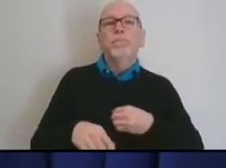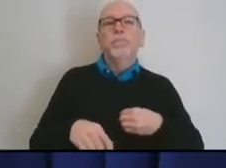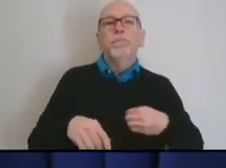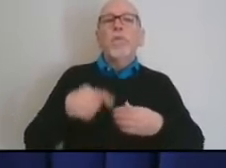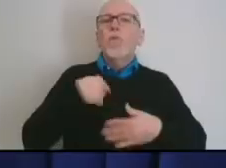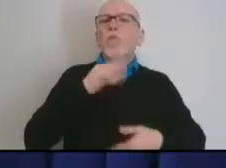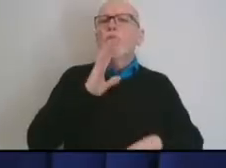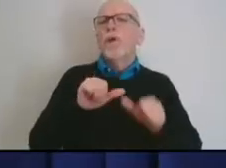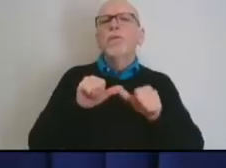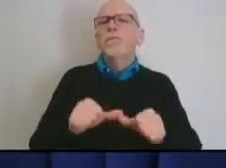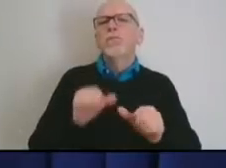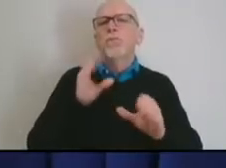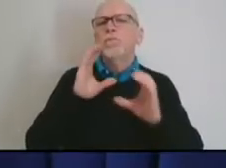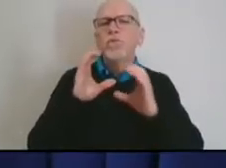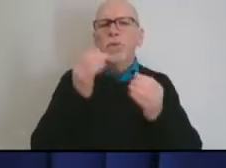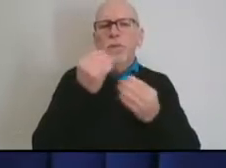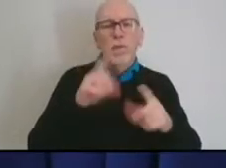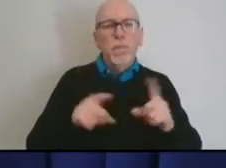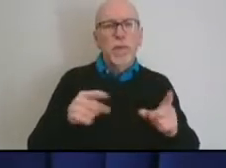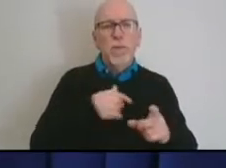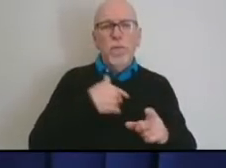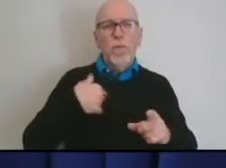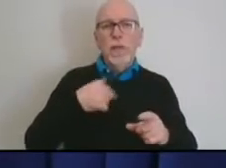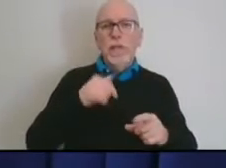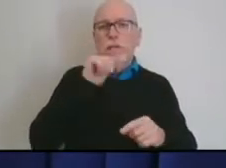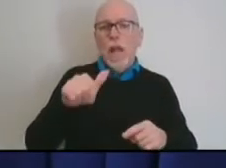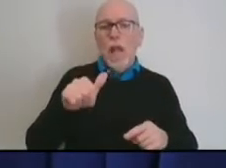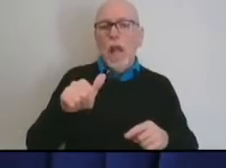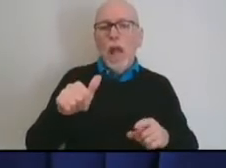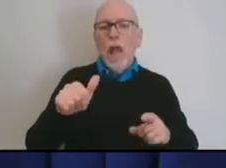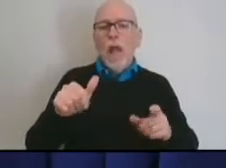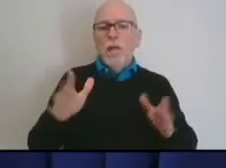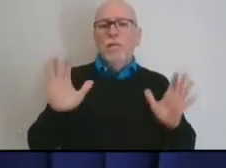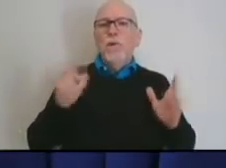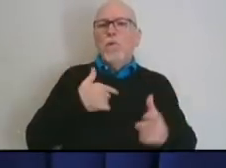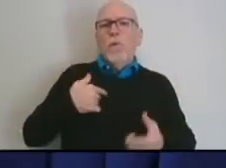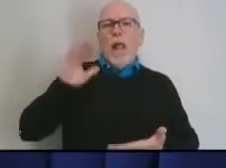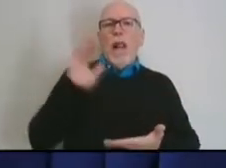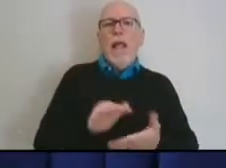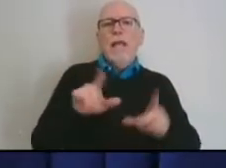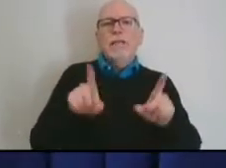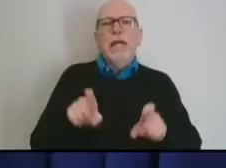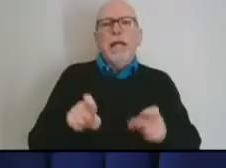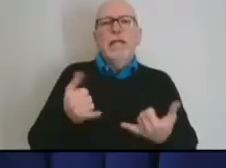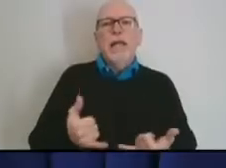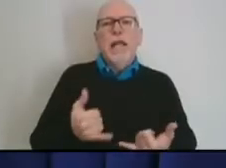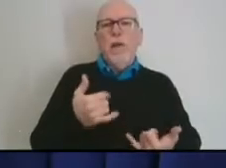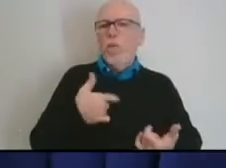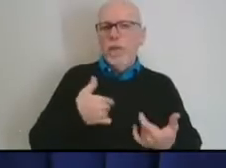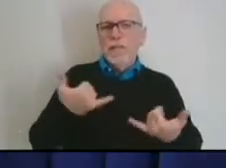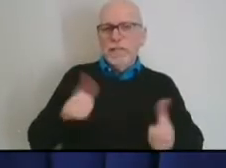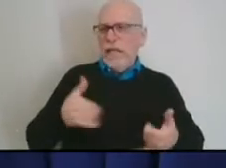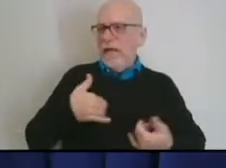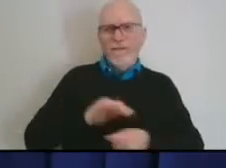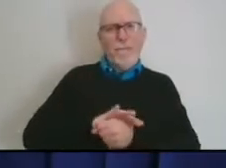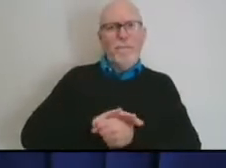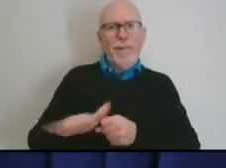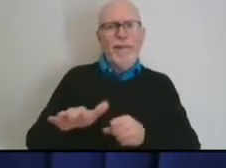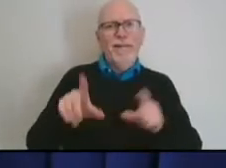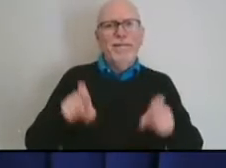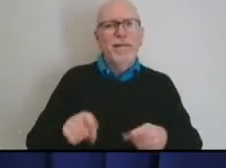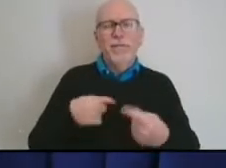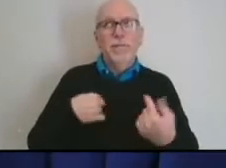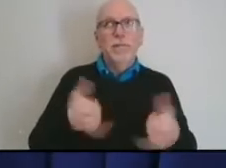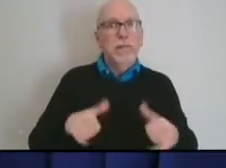to communicate, but it's not like we've pulled back capacity to test. Just the opposite, quite frankly.